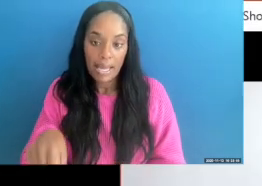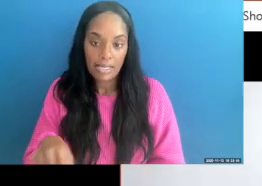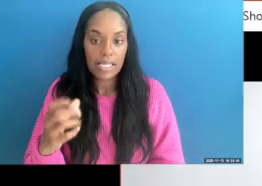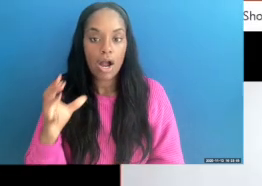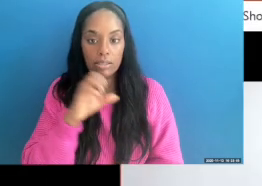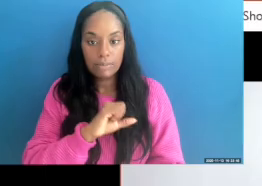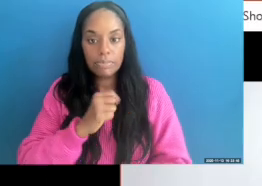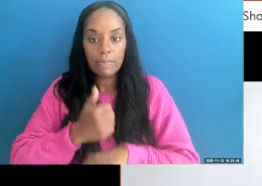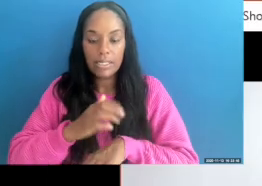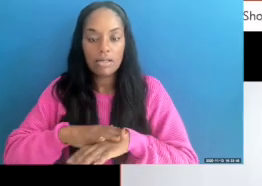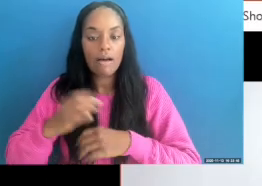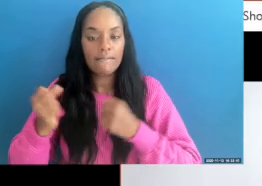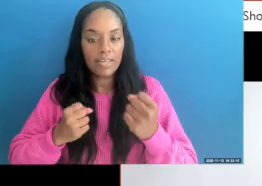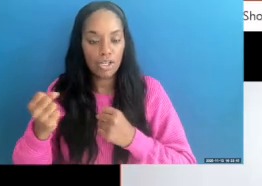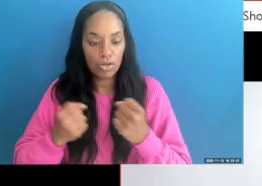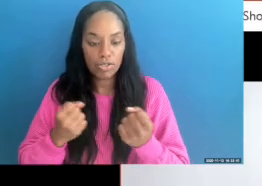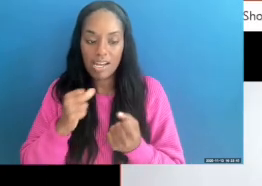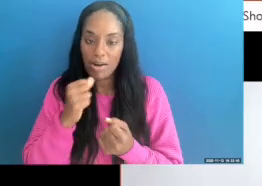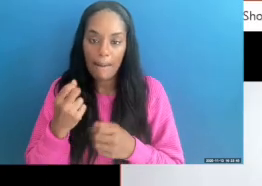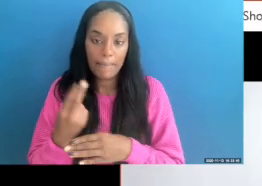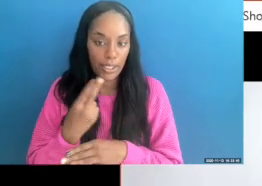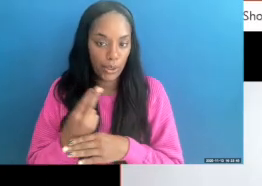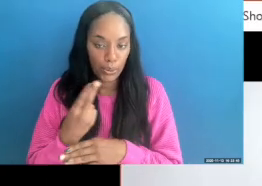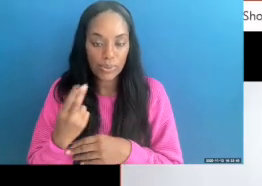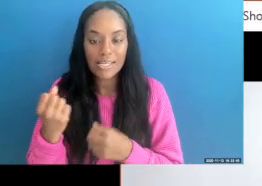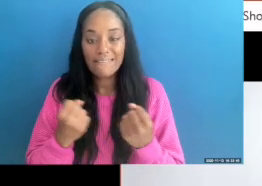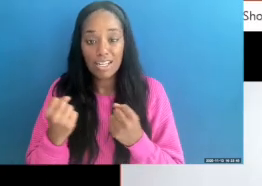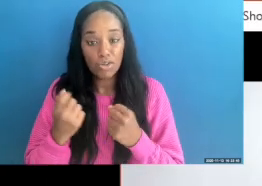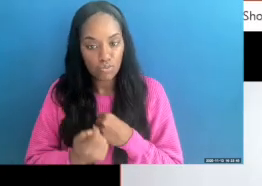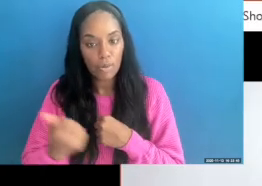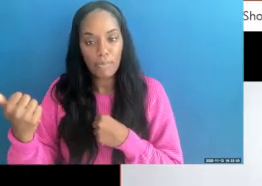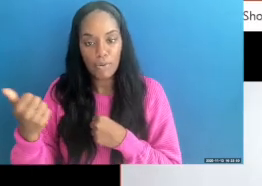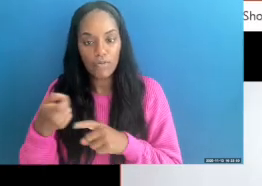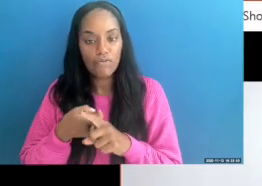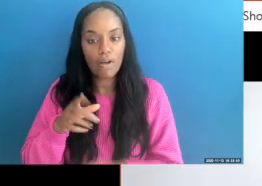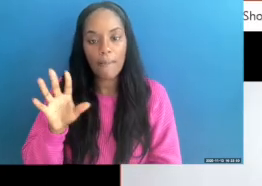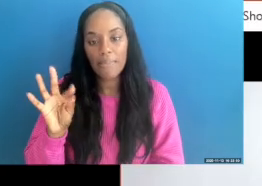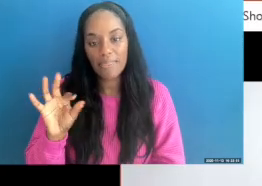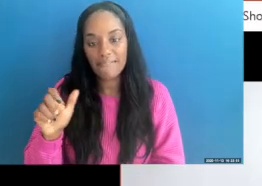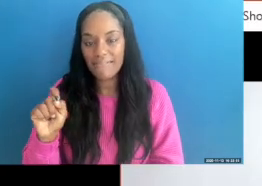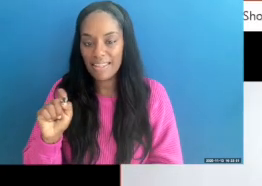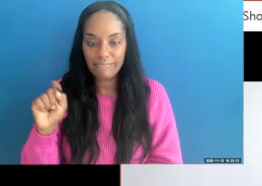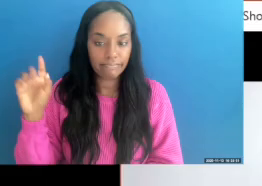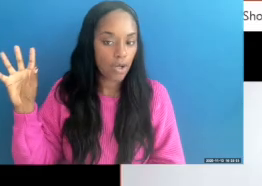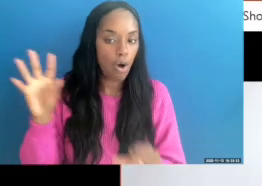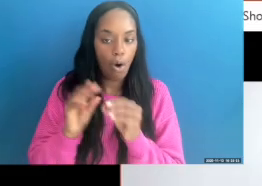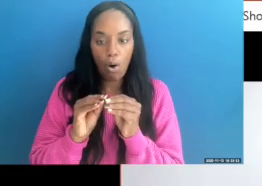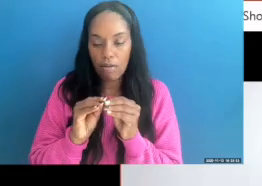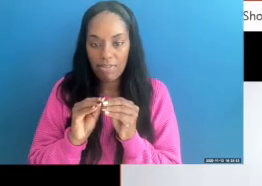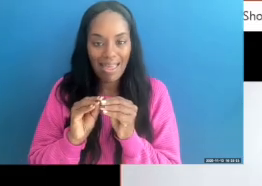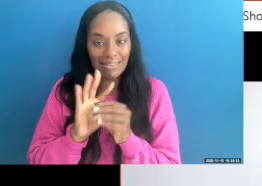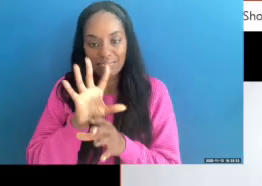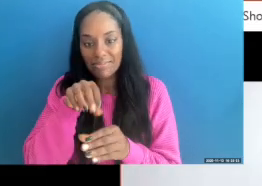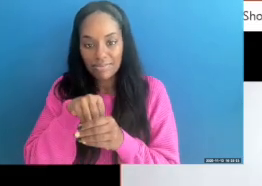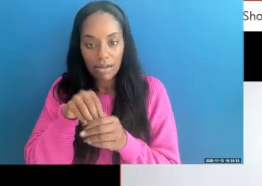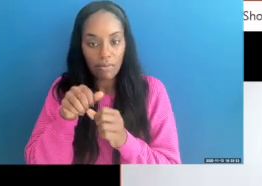use MFAC. Yes, there is assumptions based off of vehicles that are displaced, not used vehicles that are removed from the fleet. All